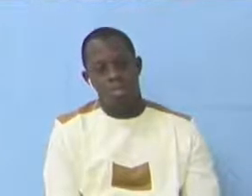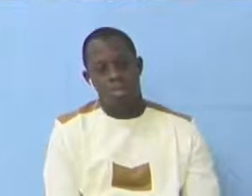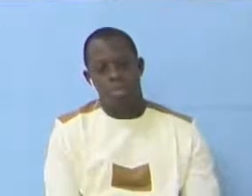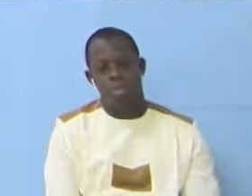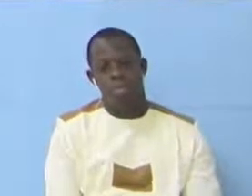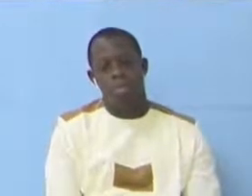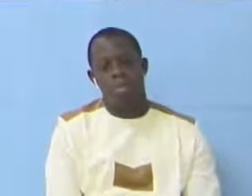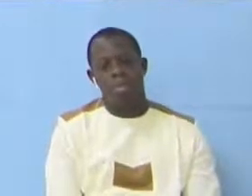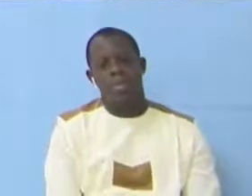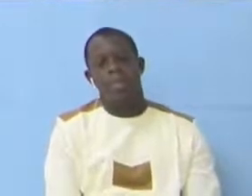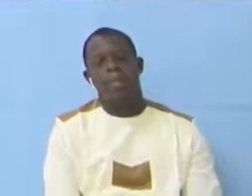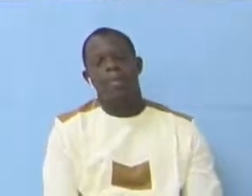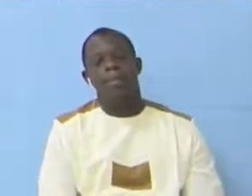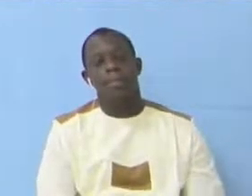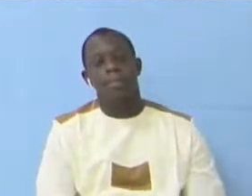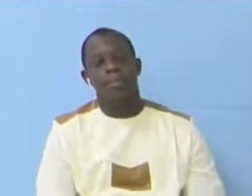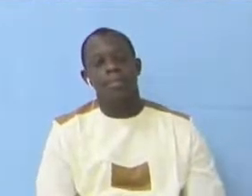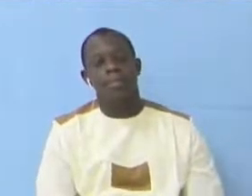làkk.